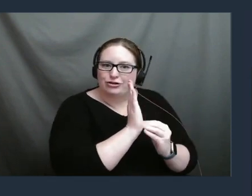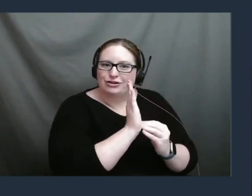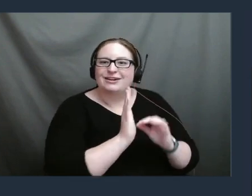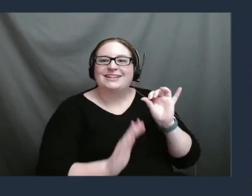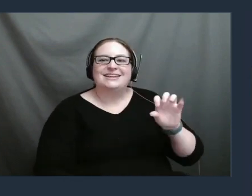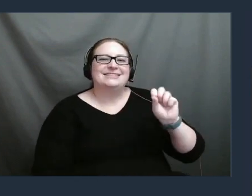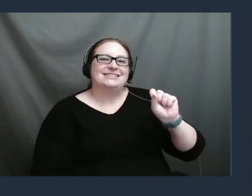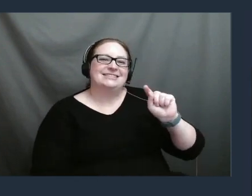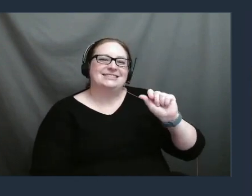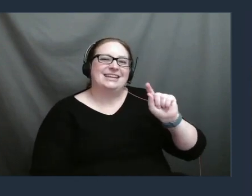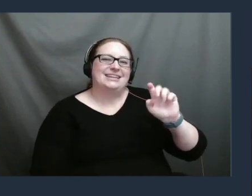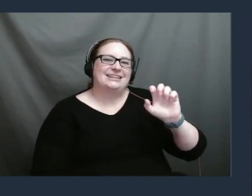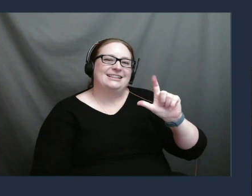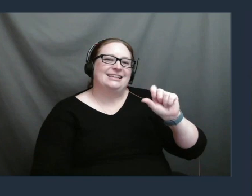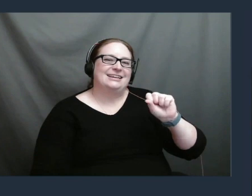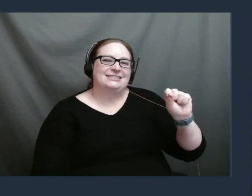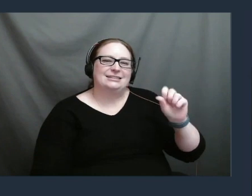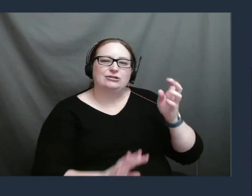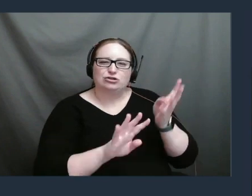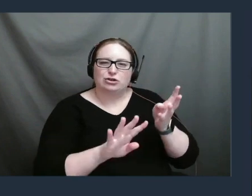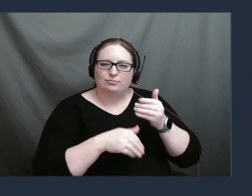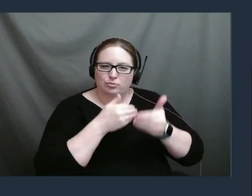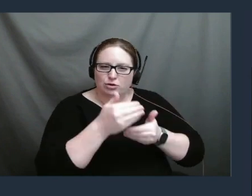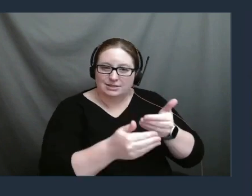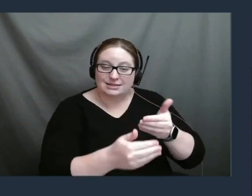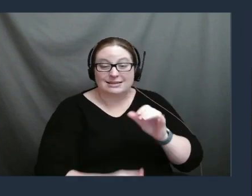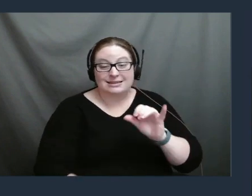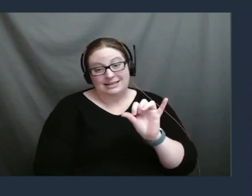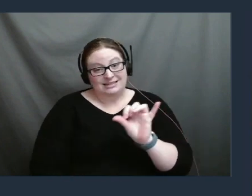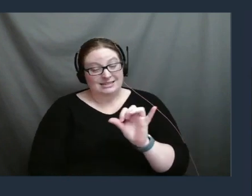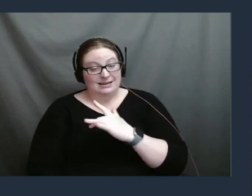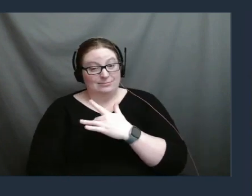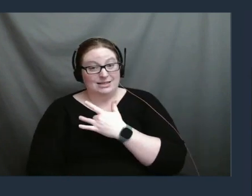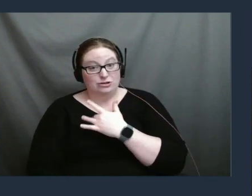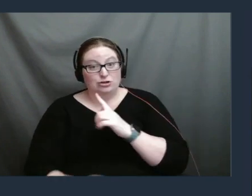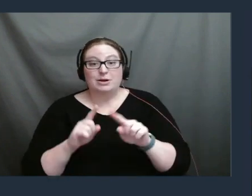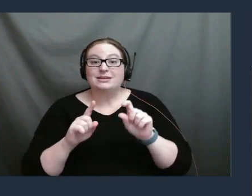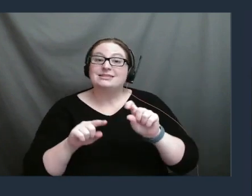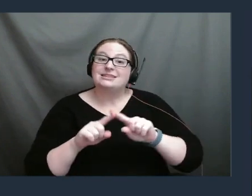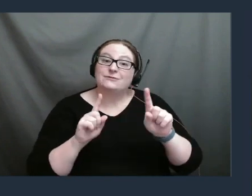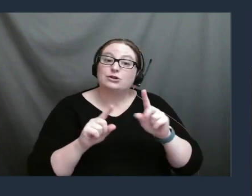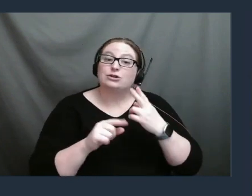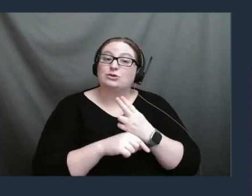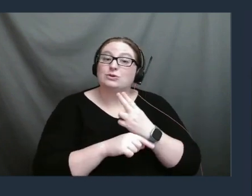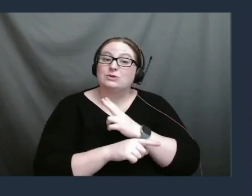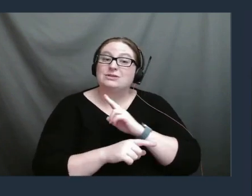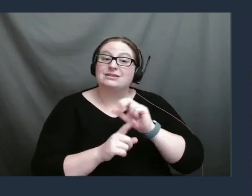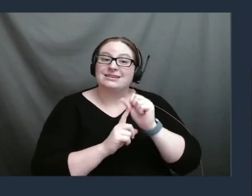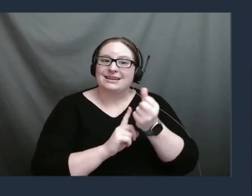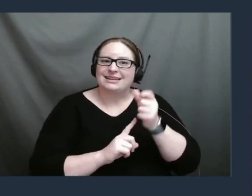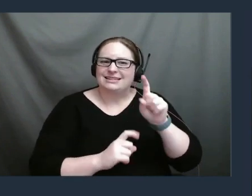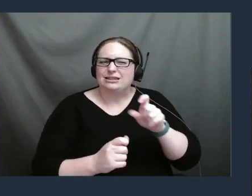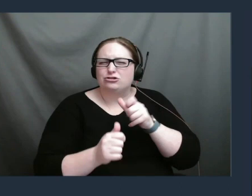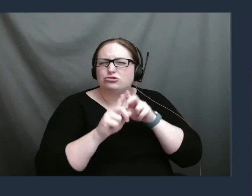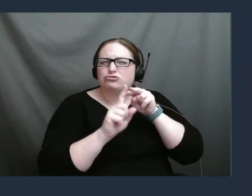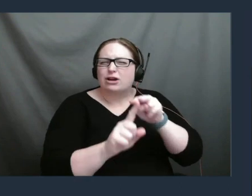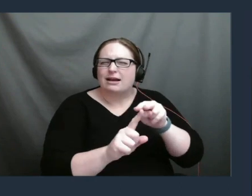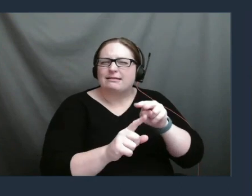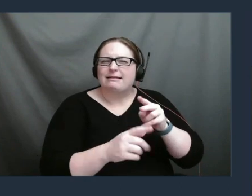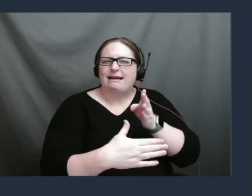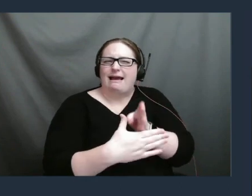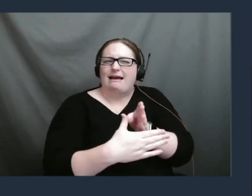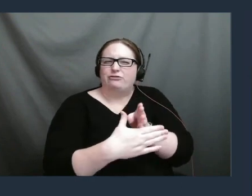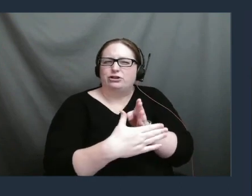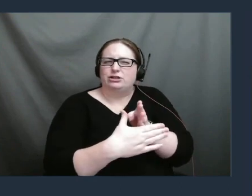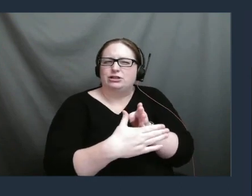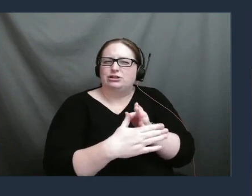processing. If you take the same sensor, but you have a different use case where you need to track the average temperature per hour, this requires you to